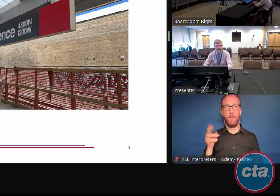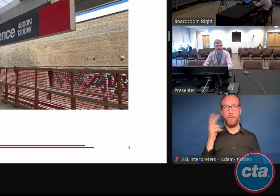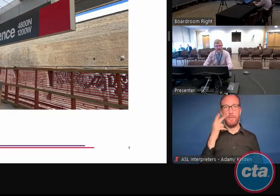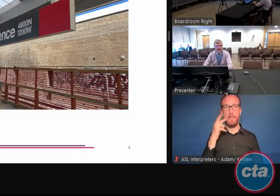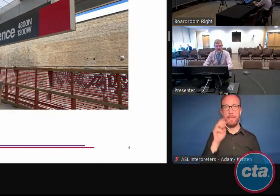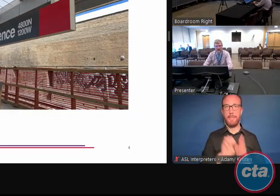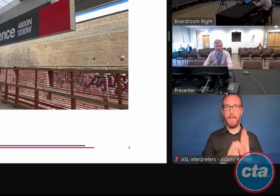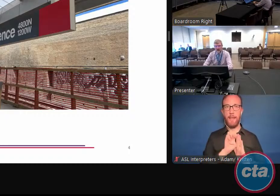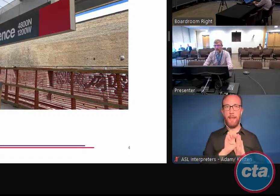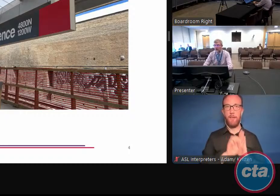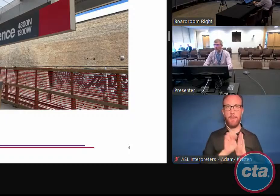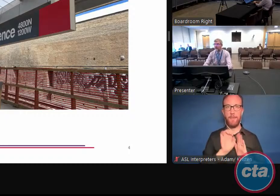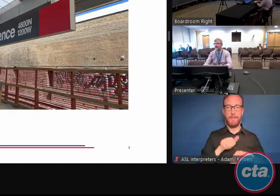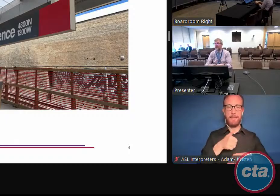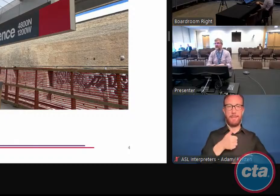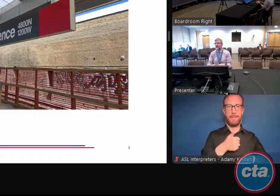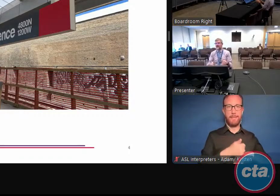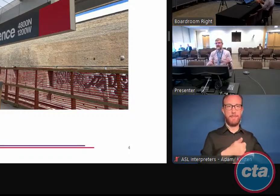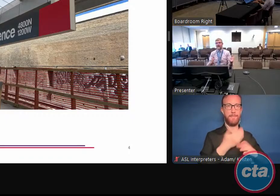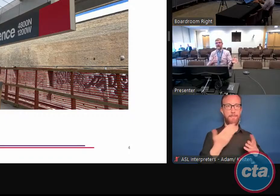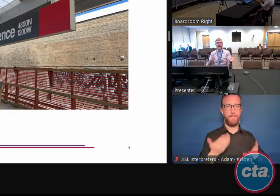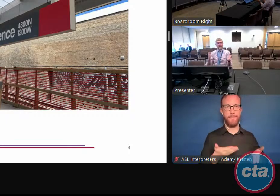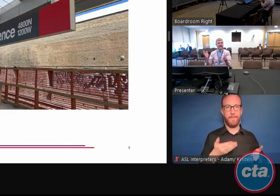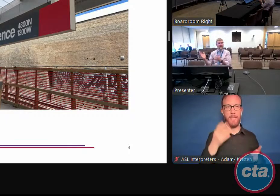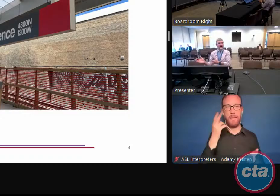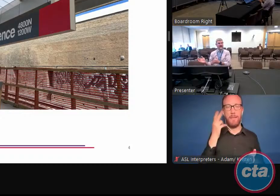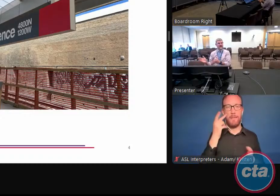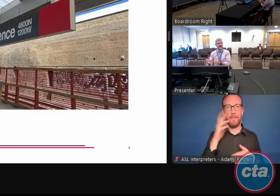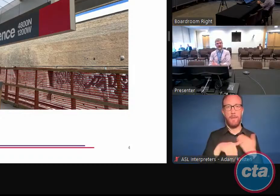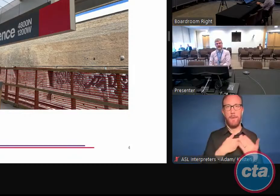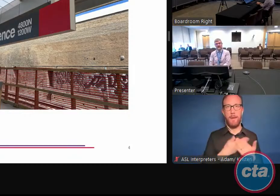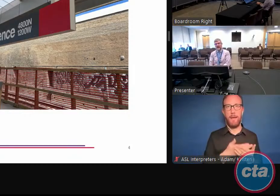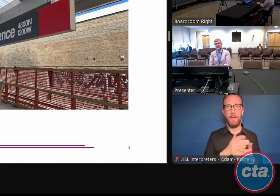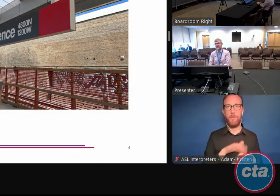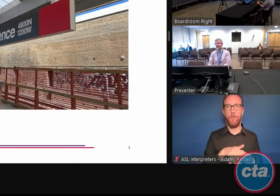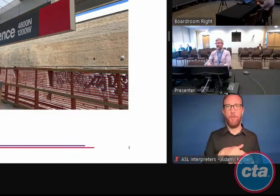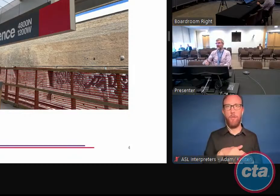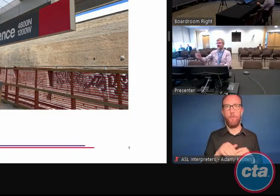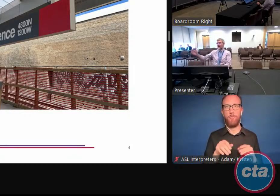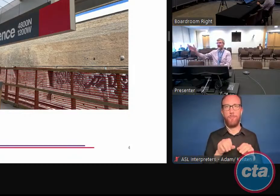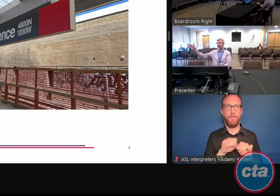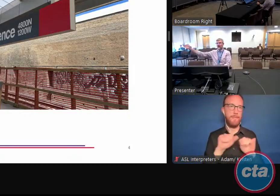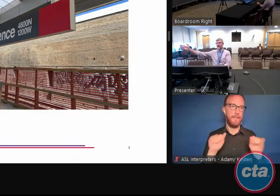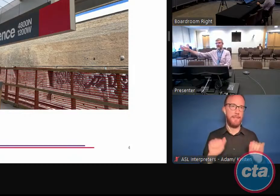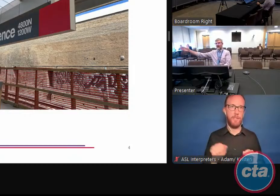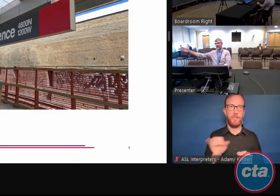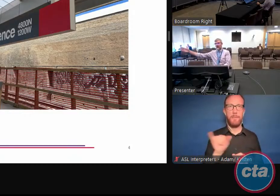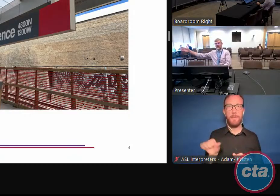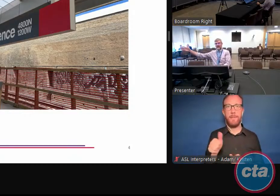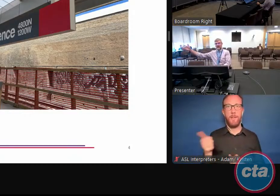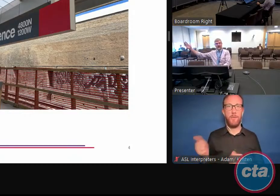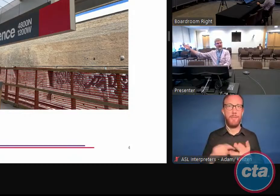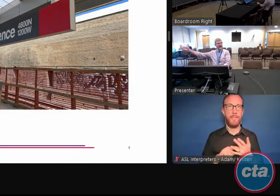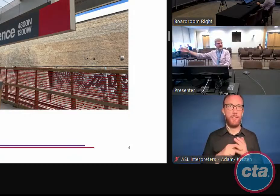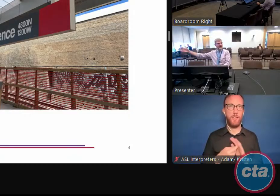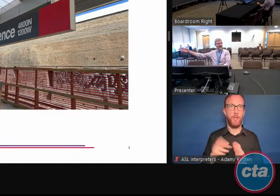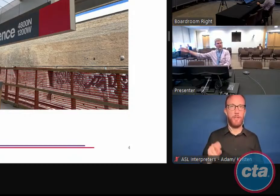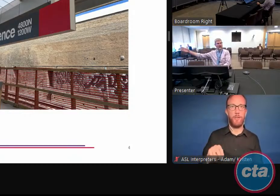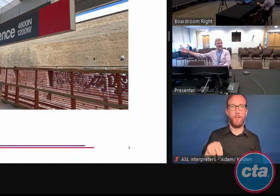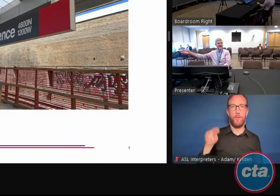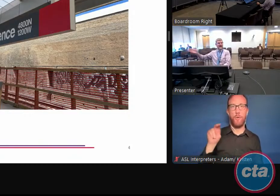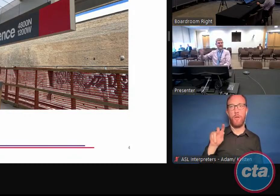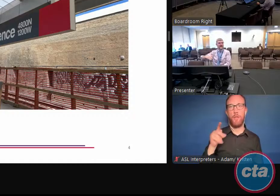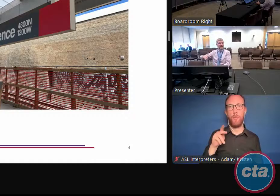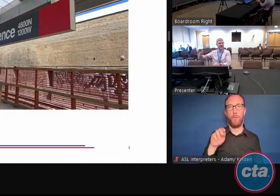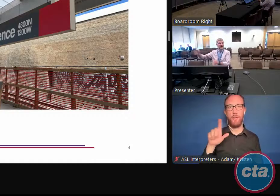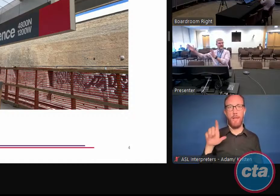together and installed. All these stations, similar to how we've done the track structure on this project, started north up in the Thorndale area,